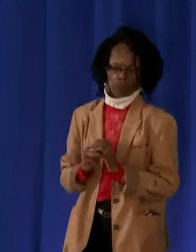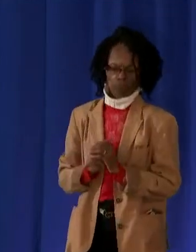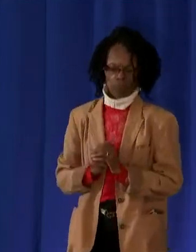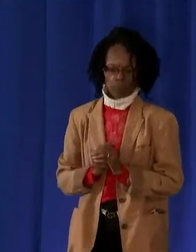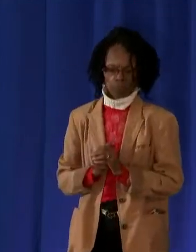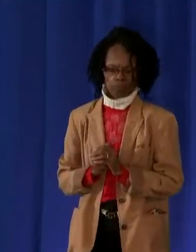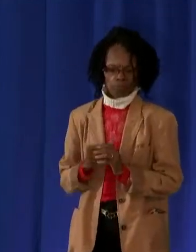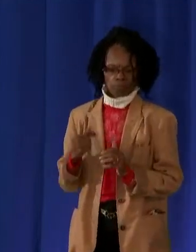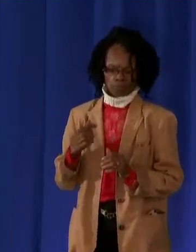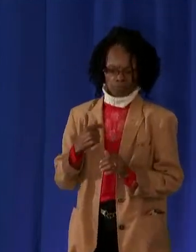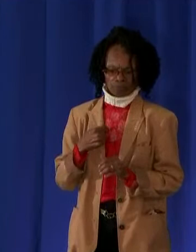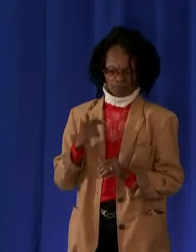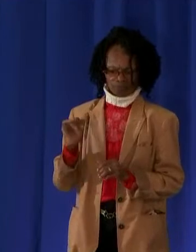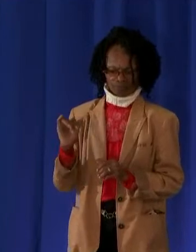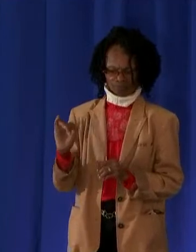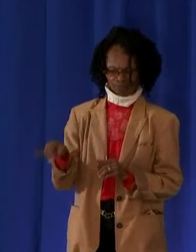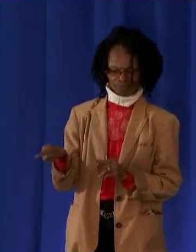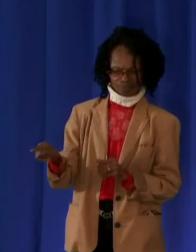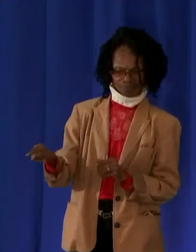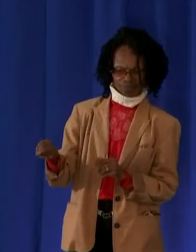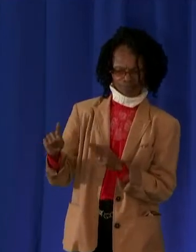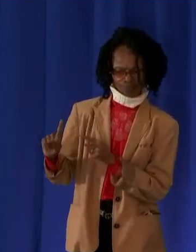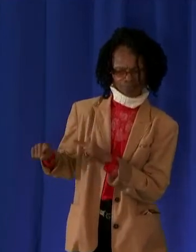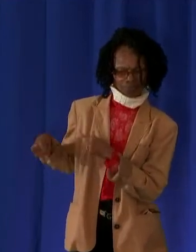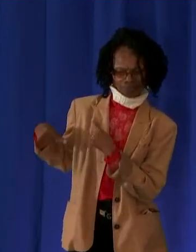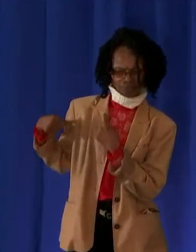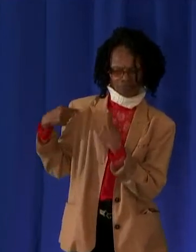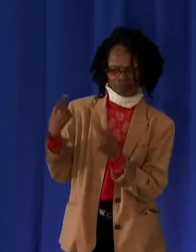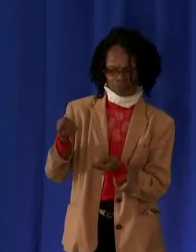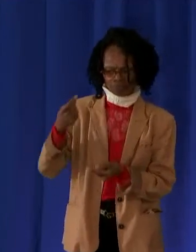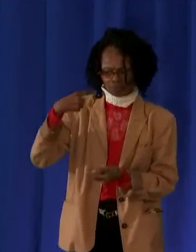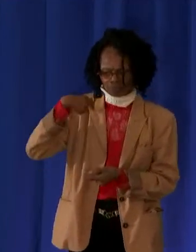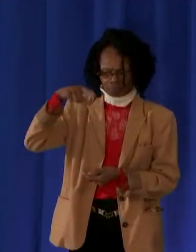kind of been in that posture since last summer, Mark.